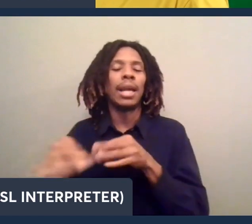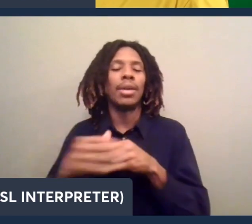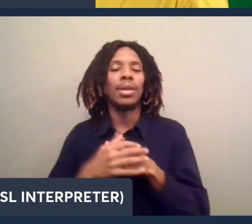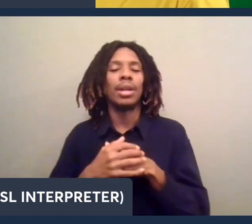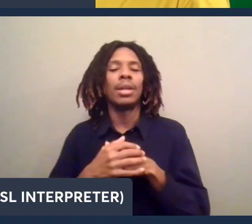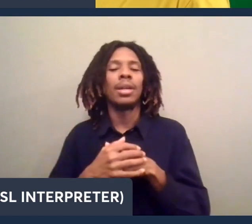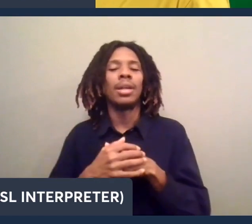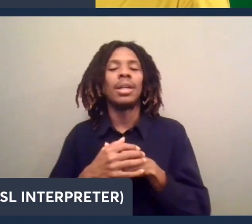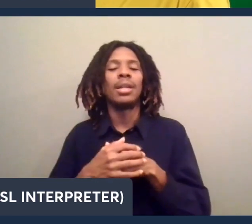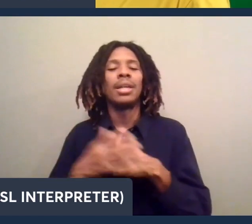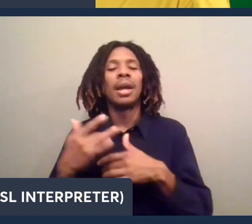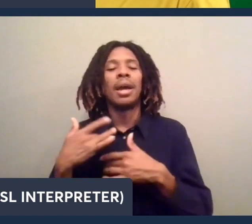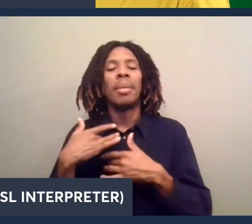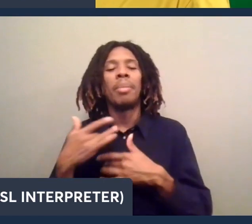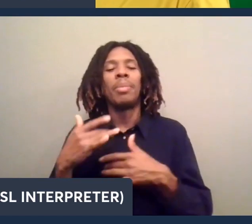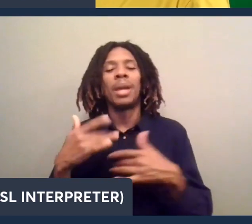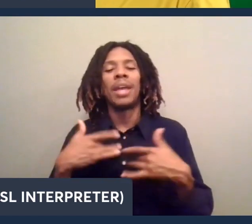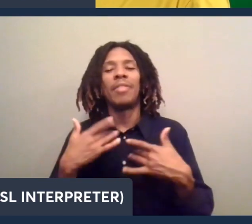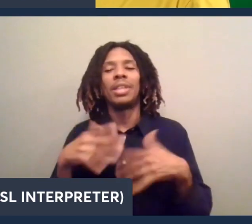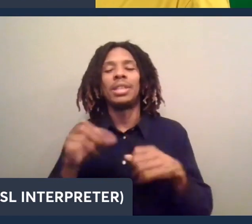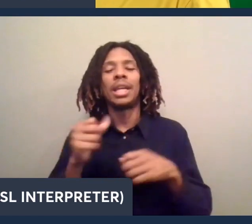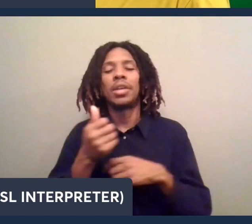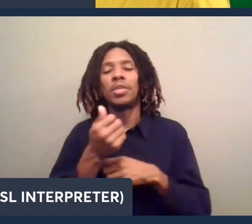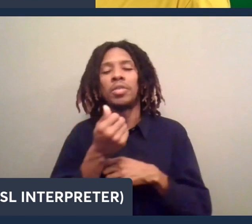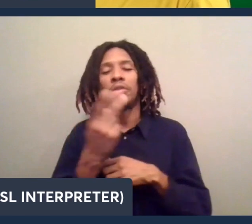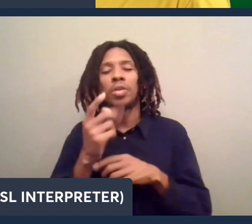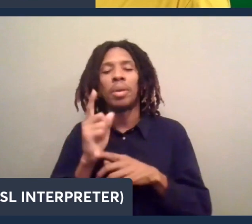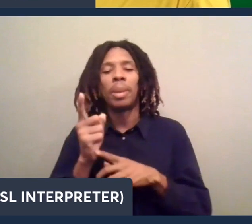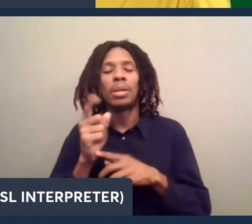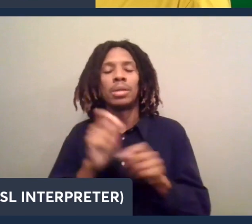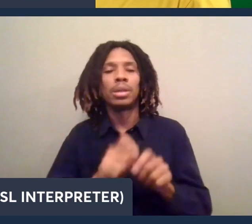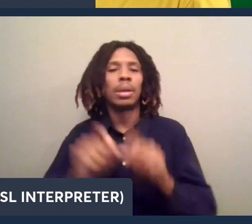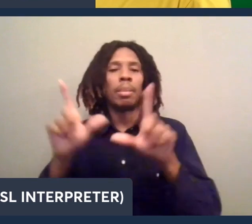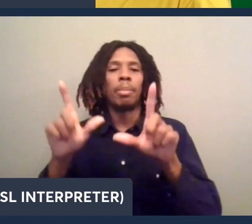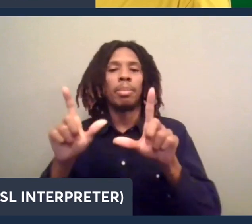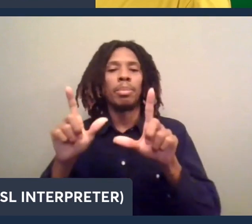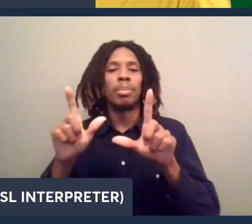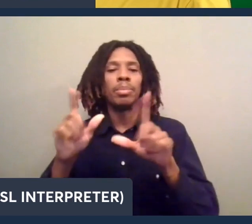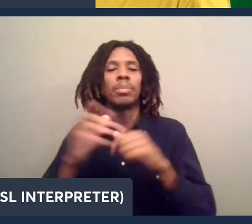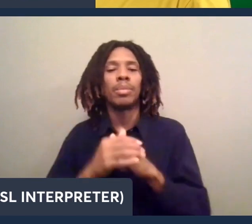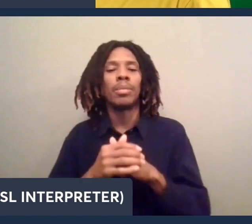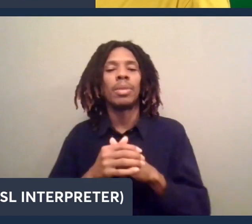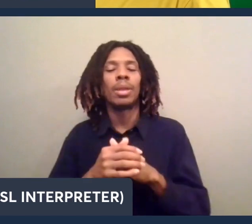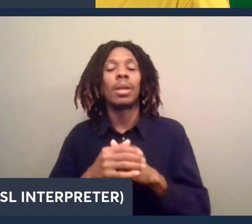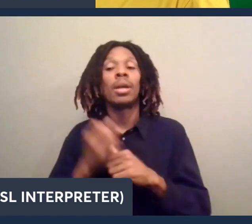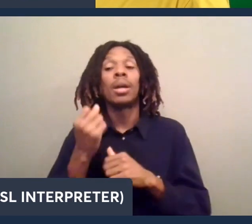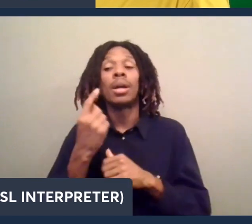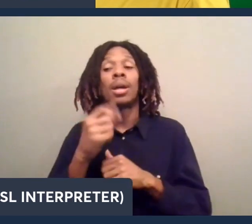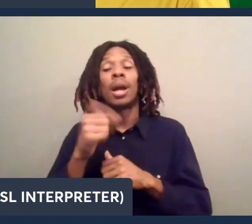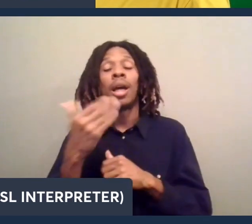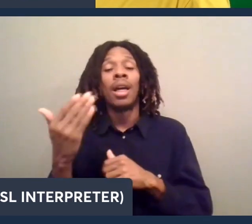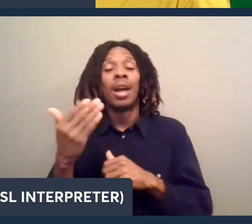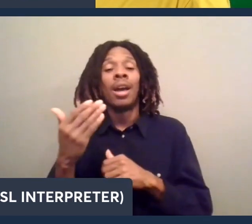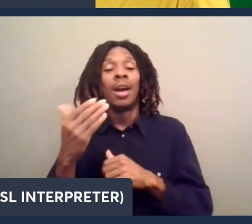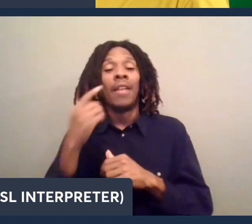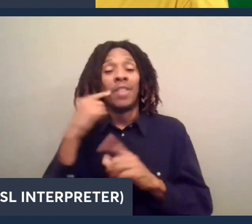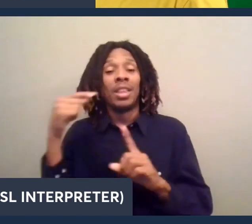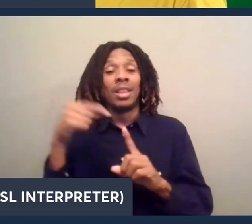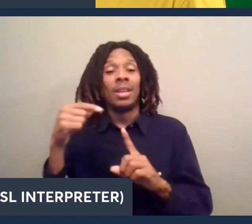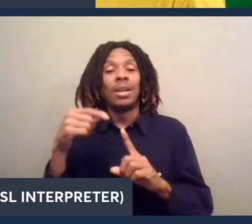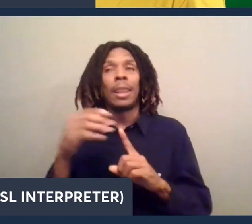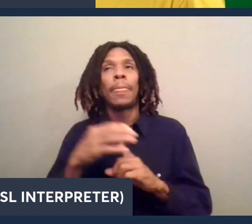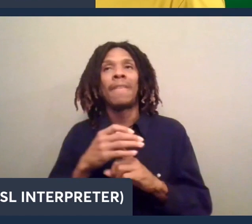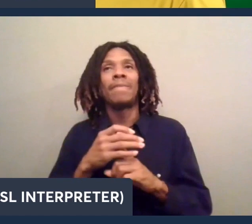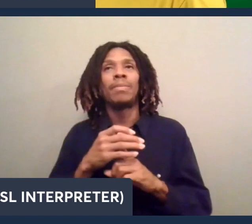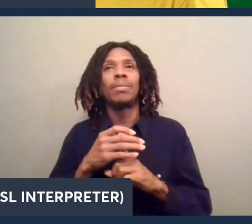Typically events take minutes to appear. So, and you know, like they are pretty, and the other thing for this one also is